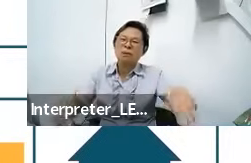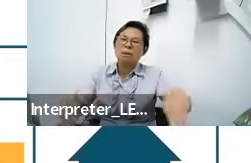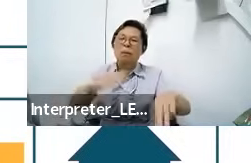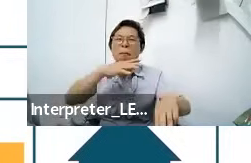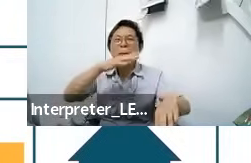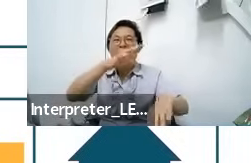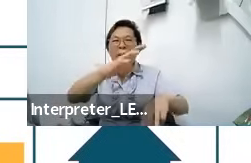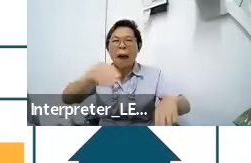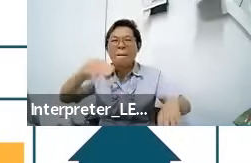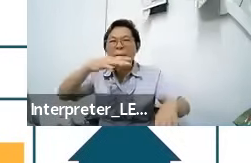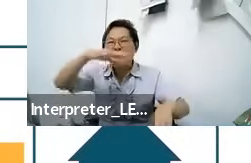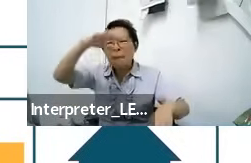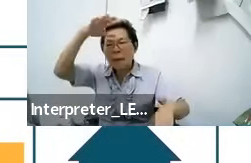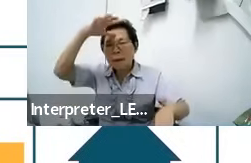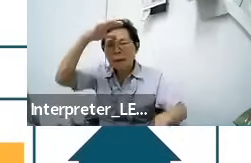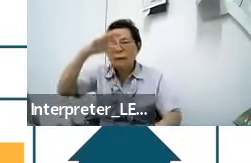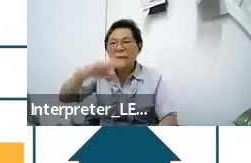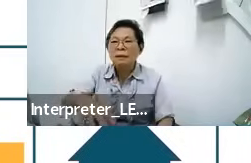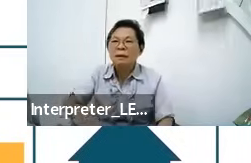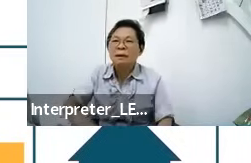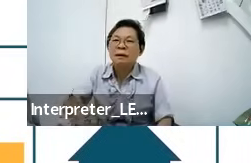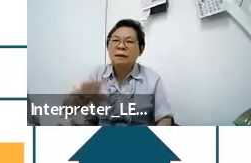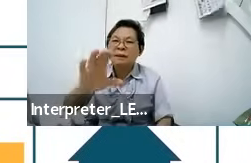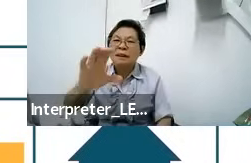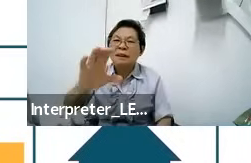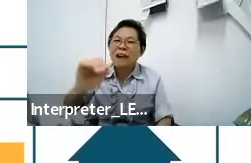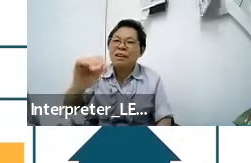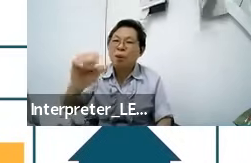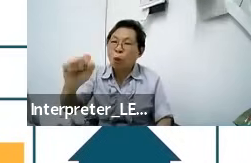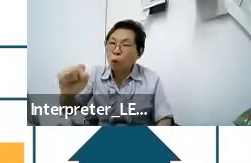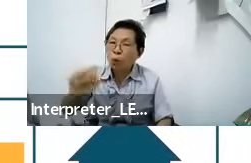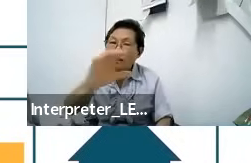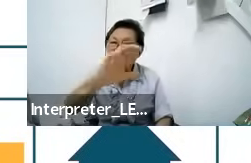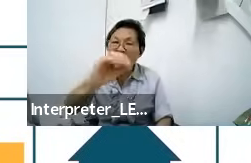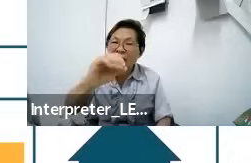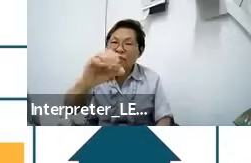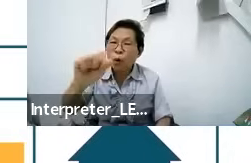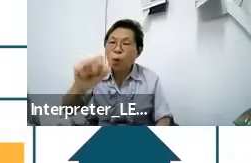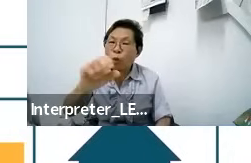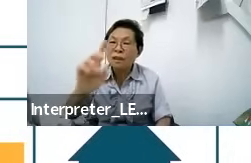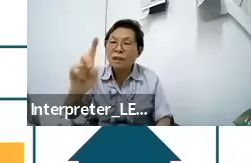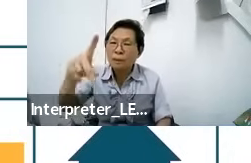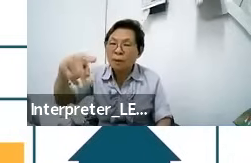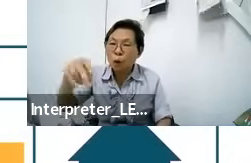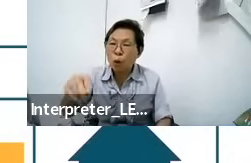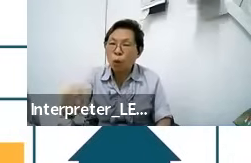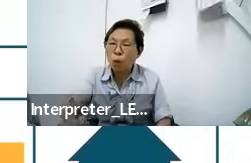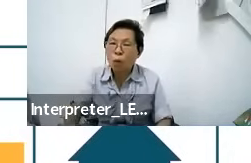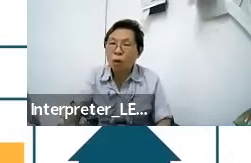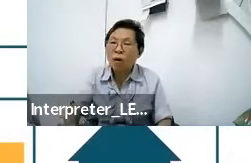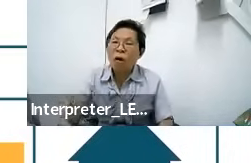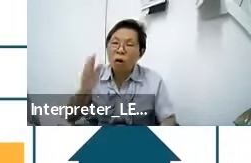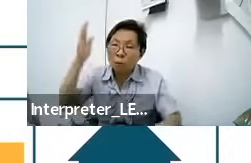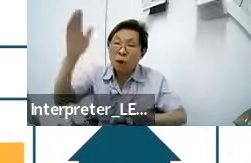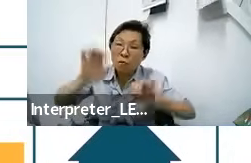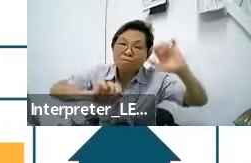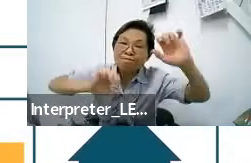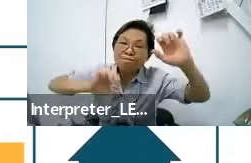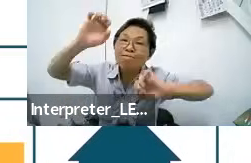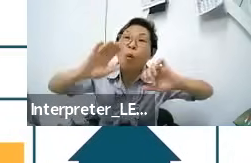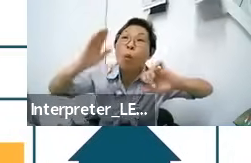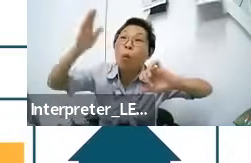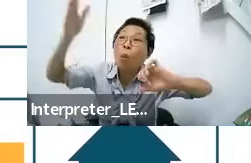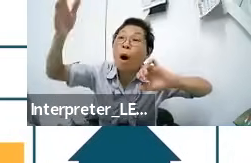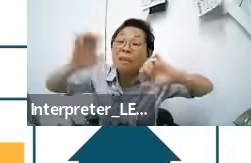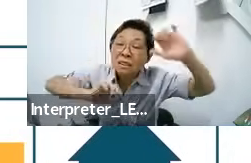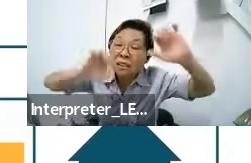parent, the CSO, the DPOs, the beneficiary who will evaluate